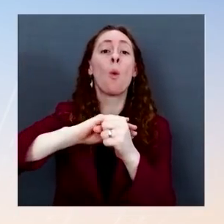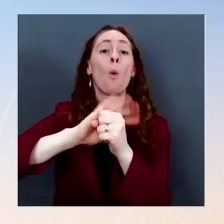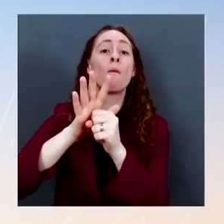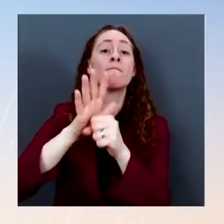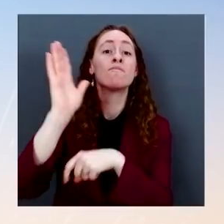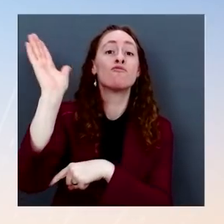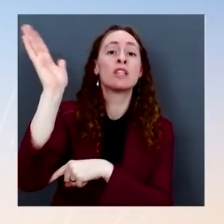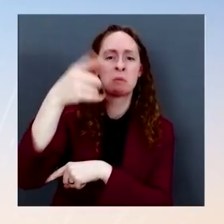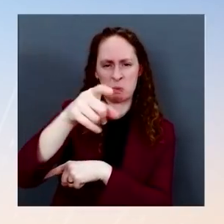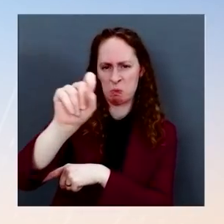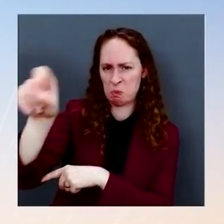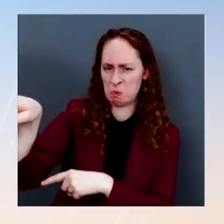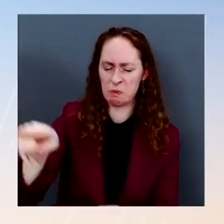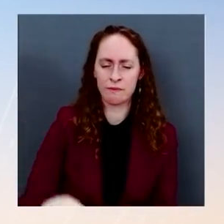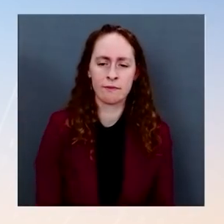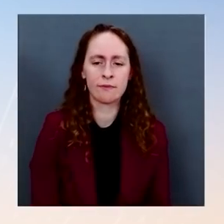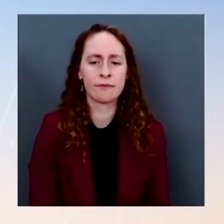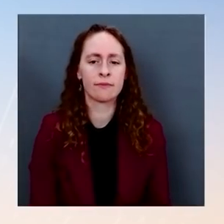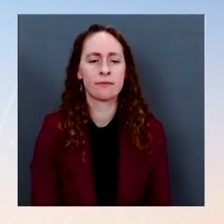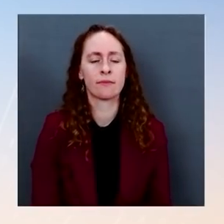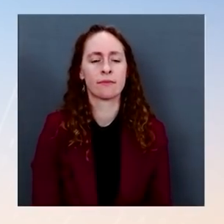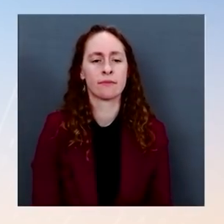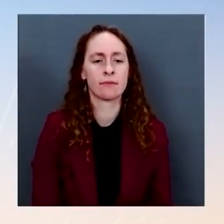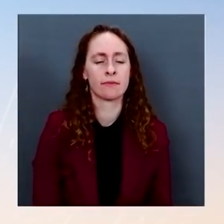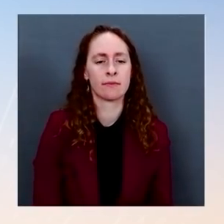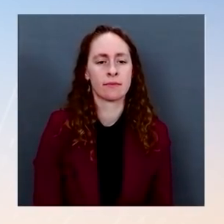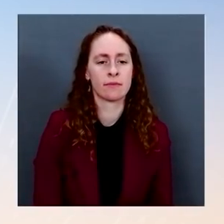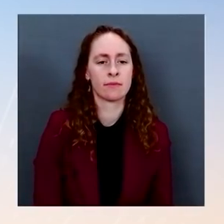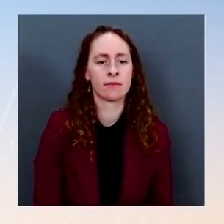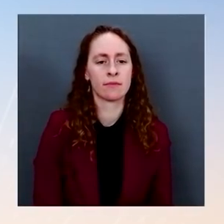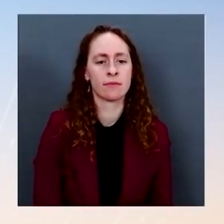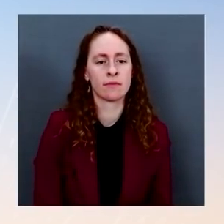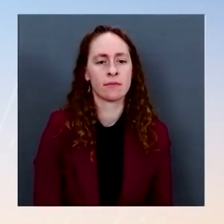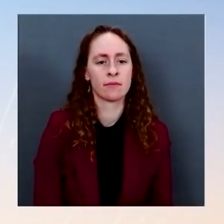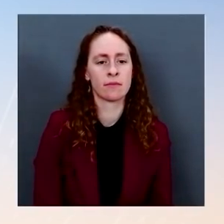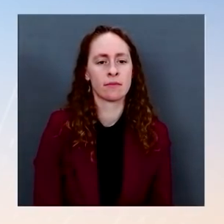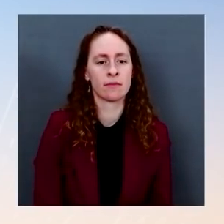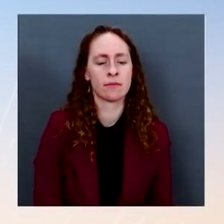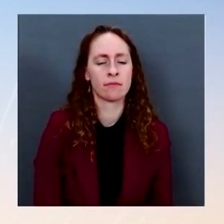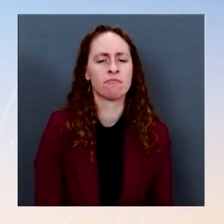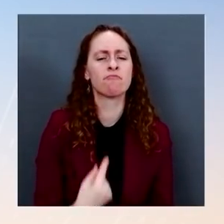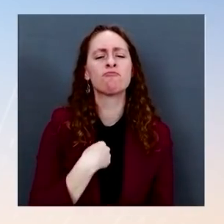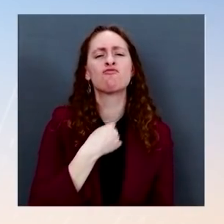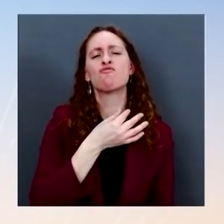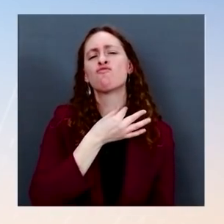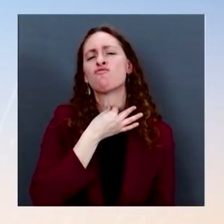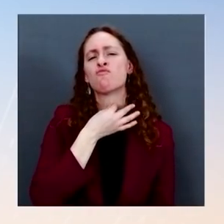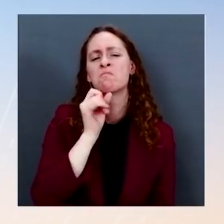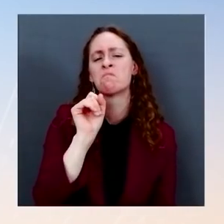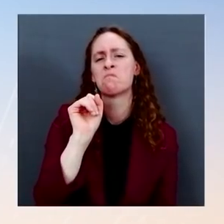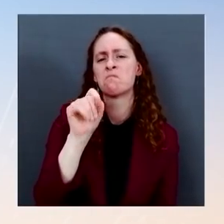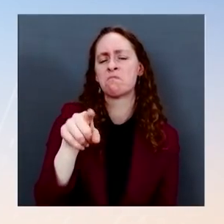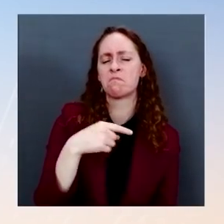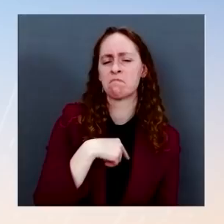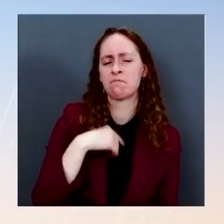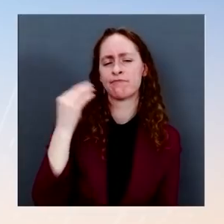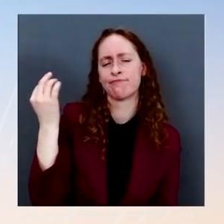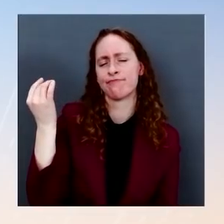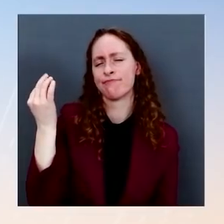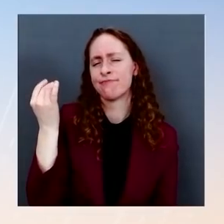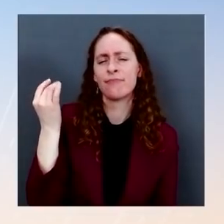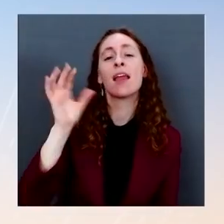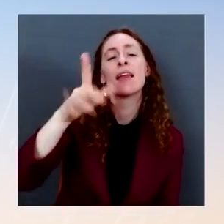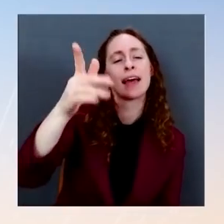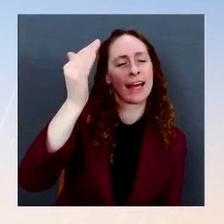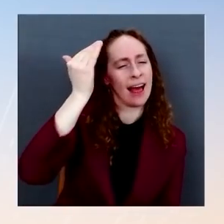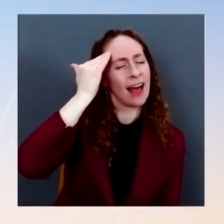on the COVID testing. Sure. I know you've detailed what the administration is doing already to ease some of these problems, but we're obviously